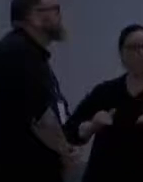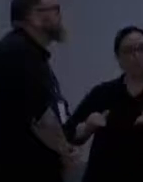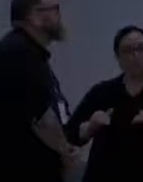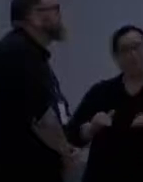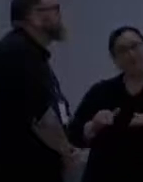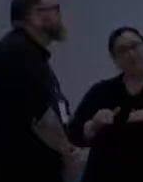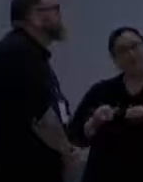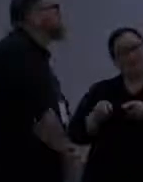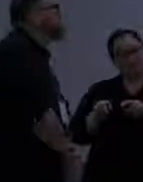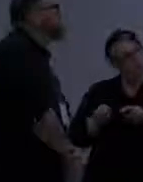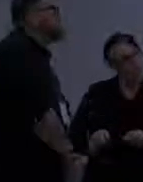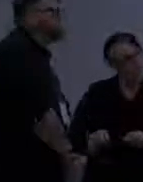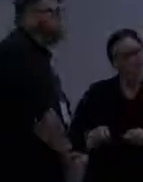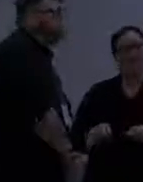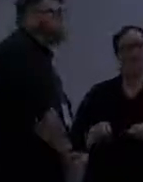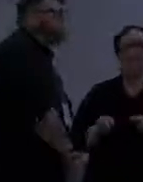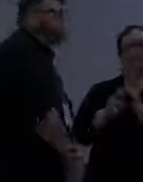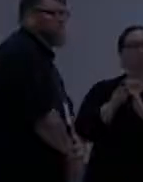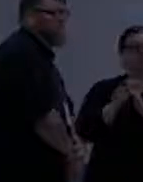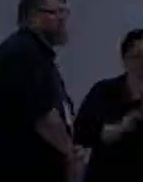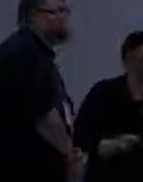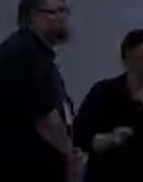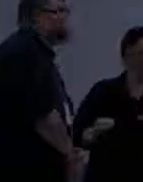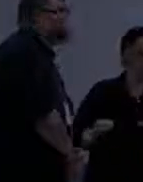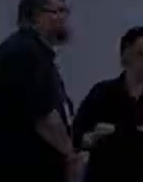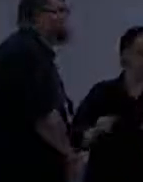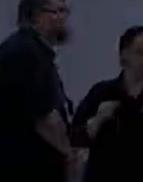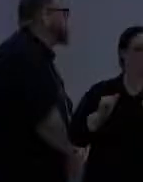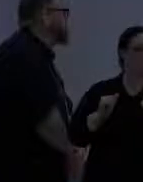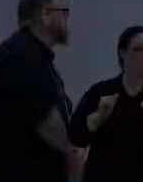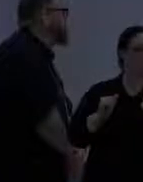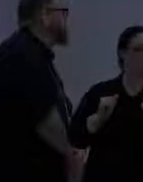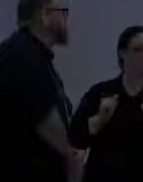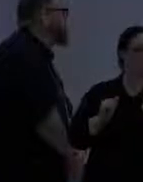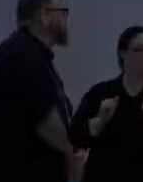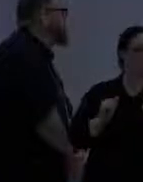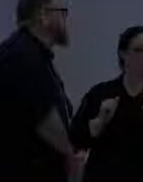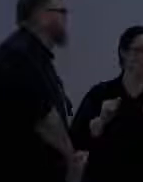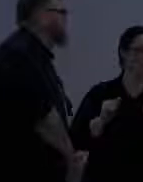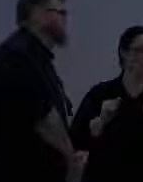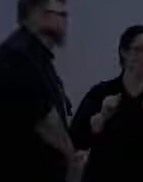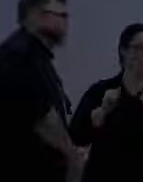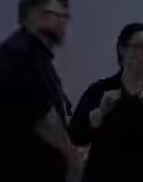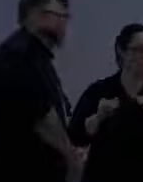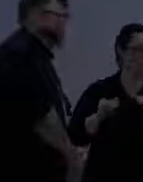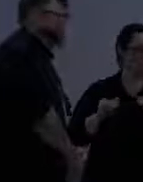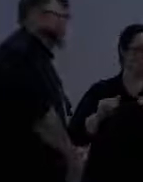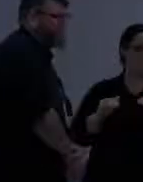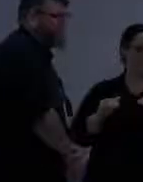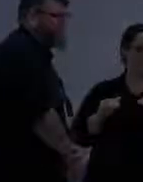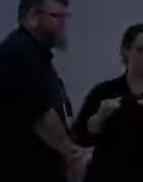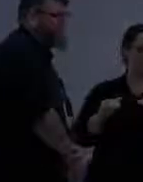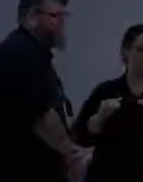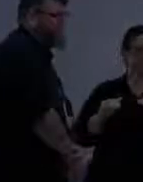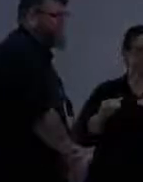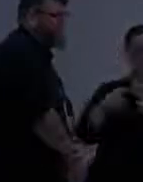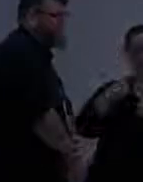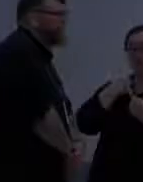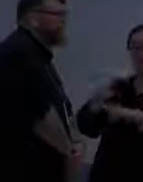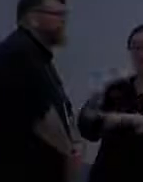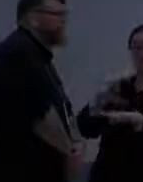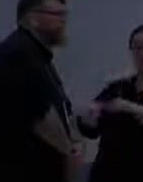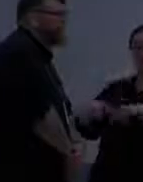investigation, conditions of registration, then we might move up to compliance